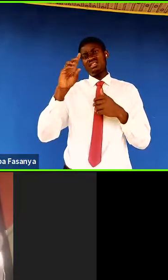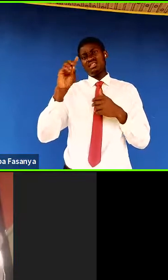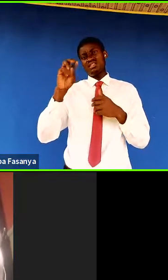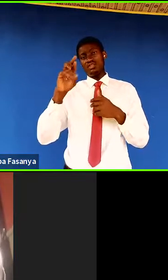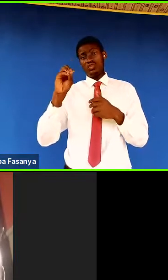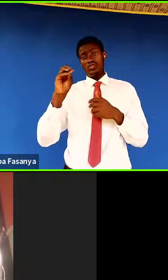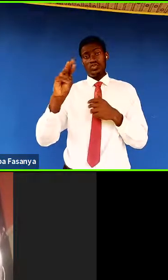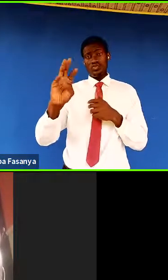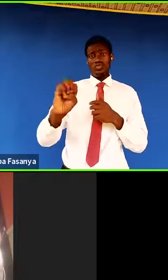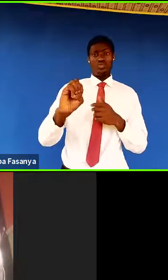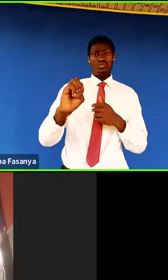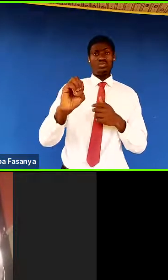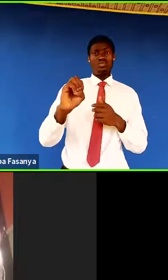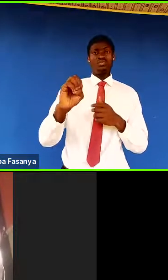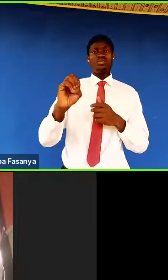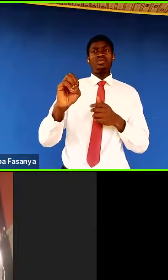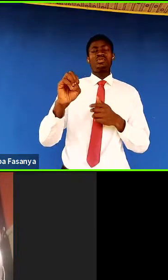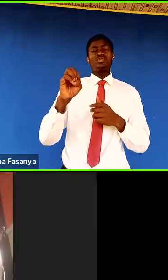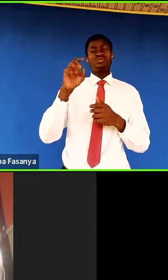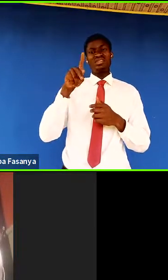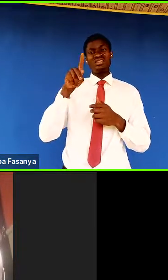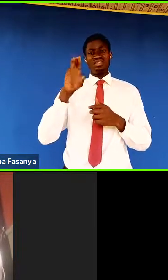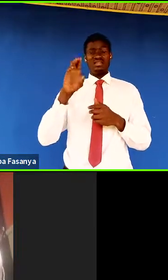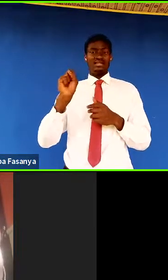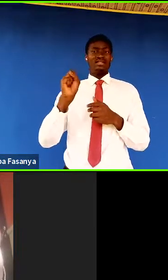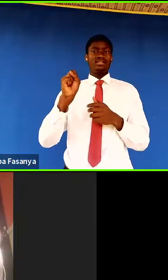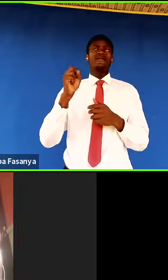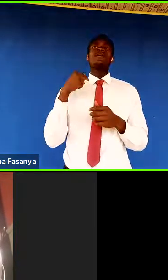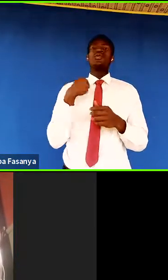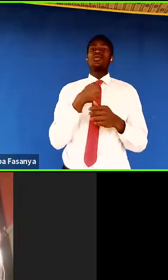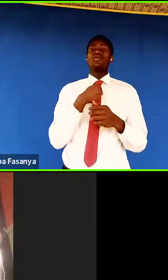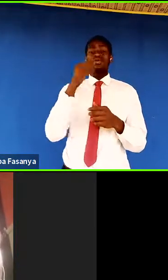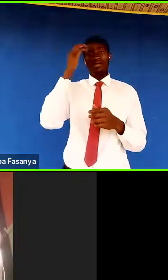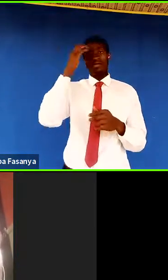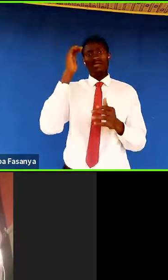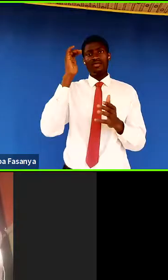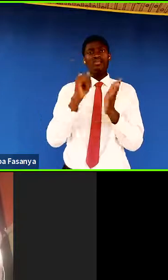okay, we know that when they